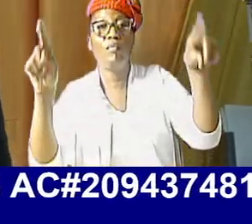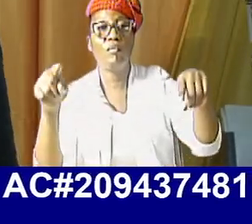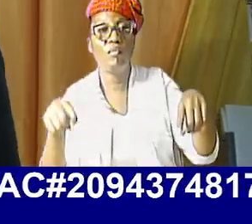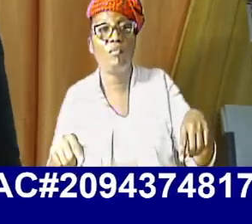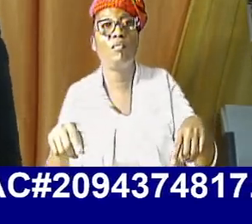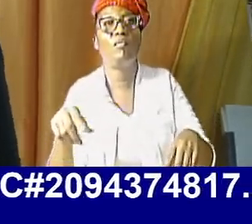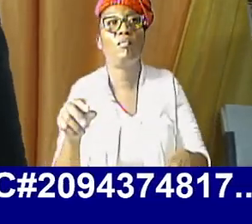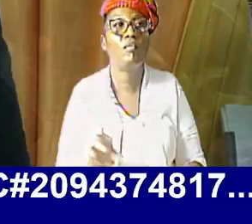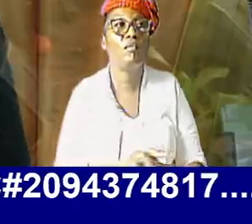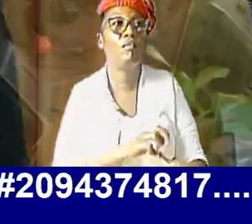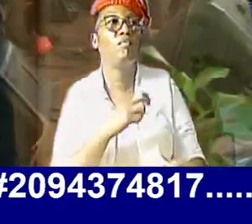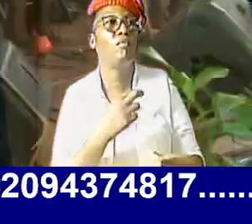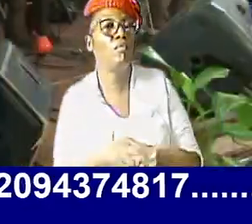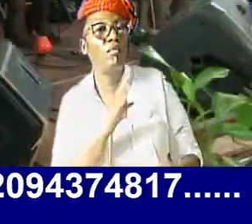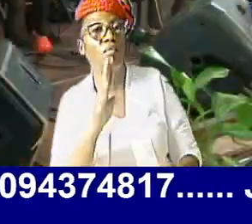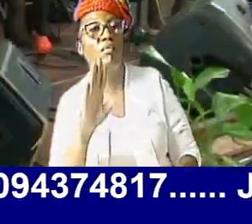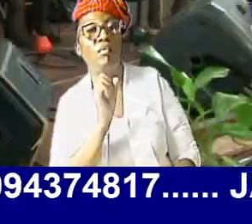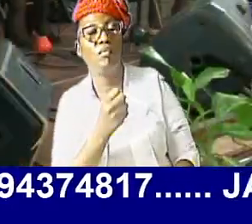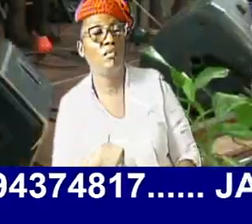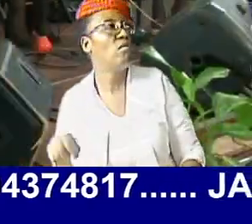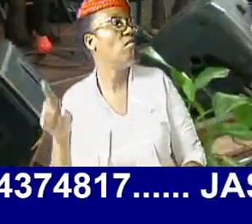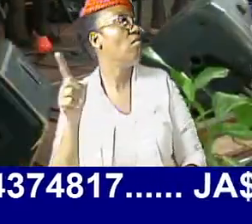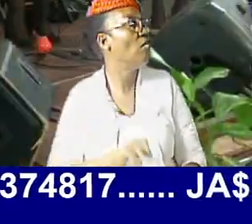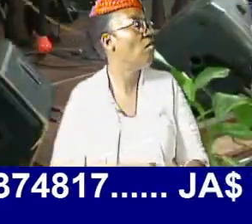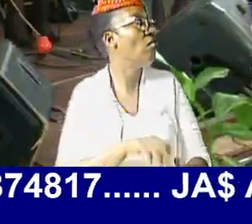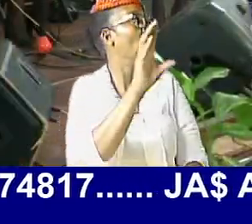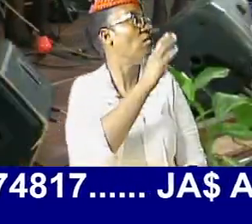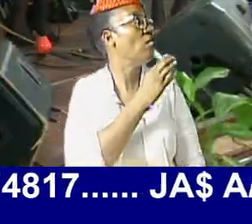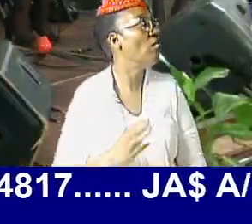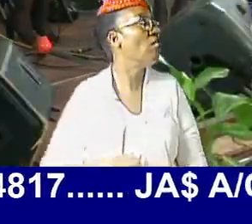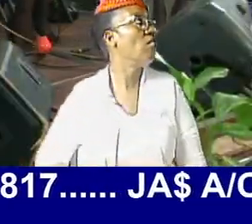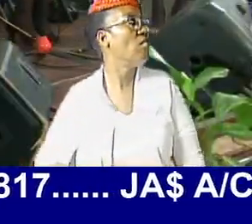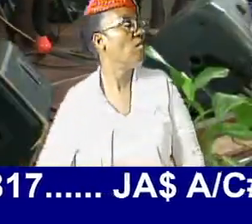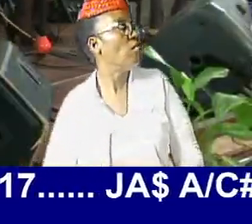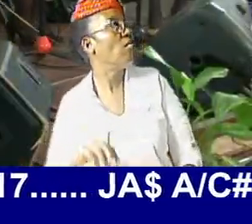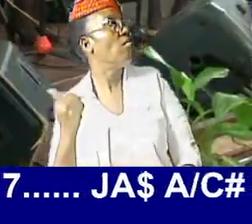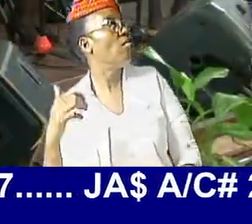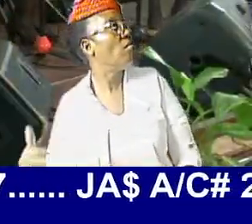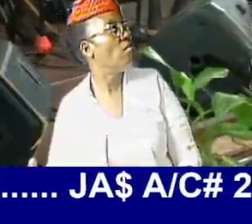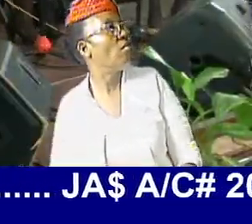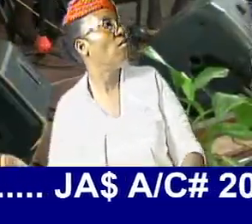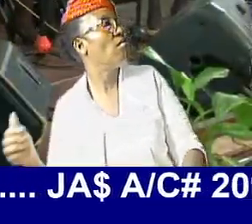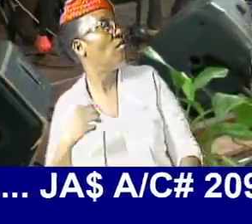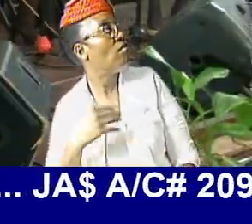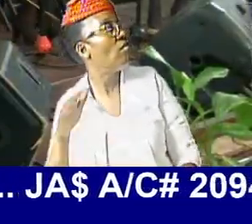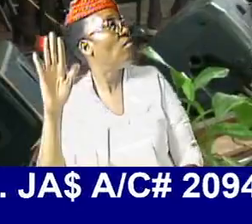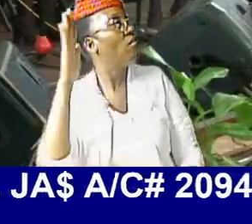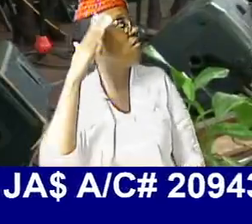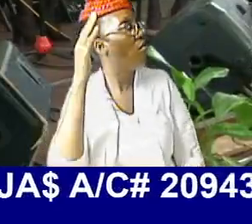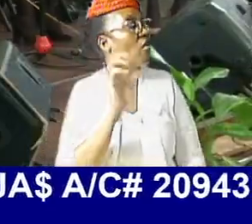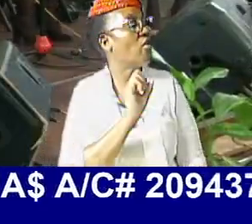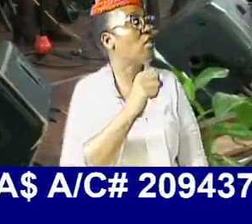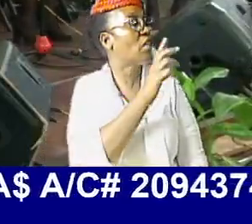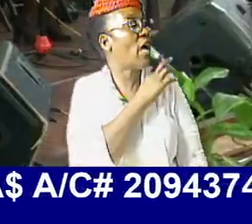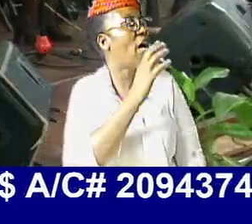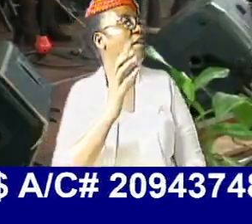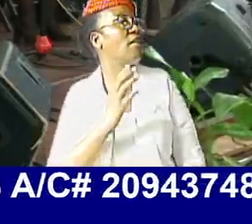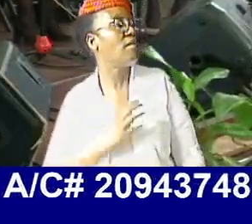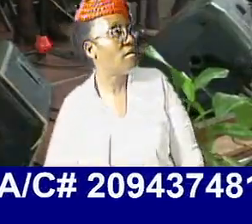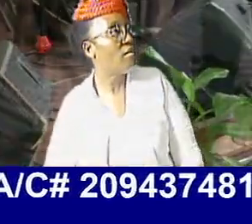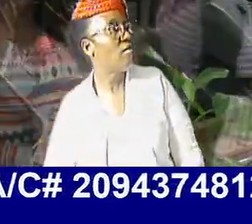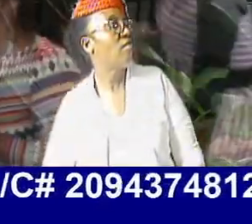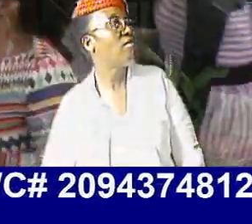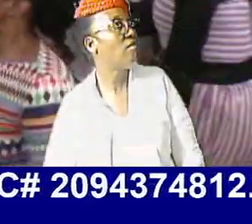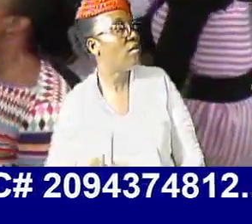Say, I'd rather be an old time Christian than anything I know. Say, I'd rather be an old time